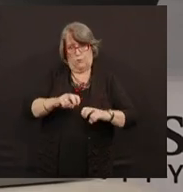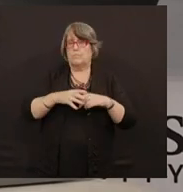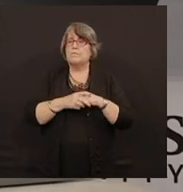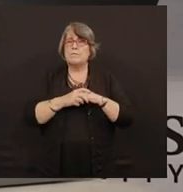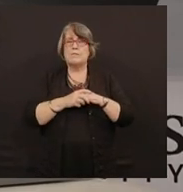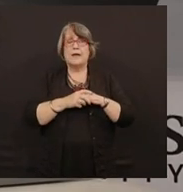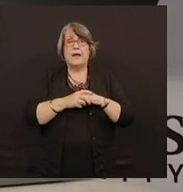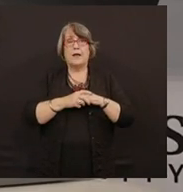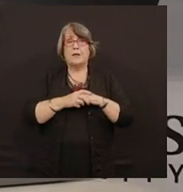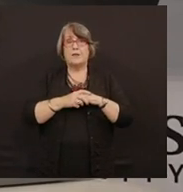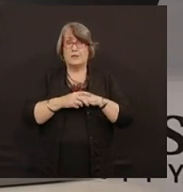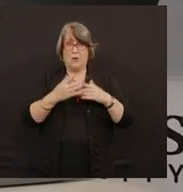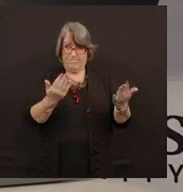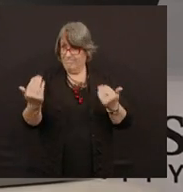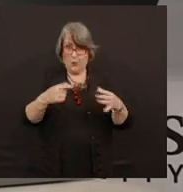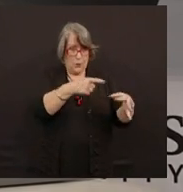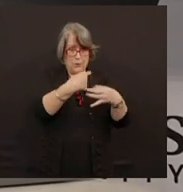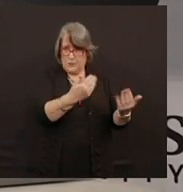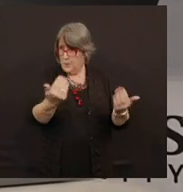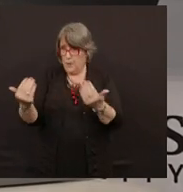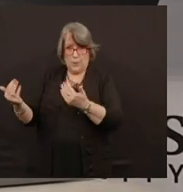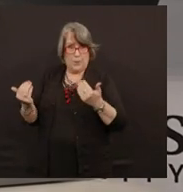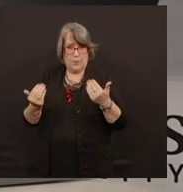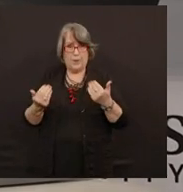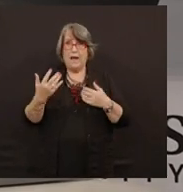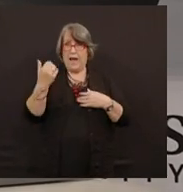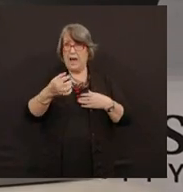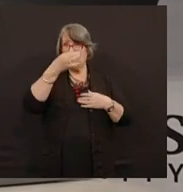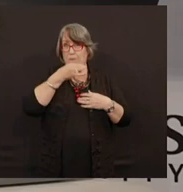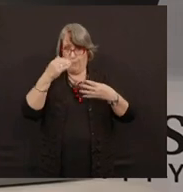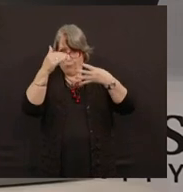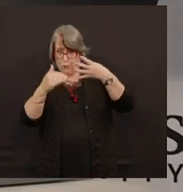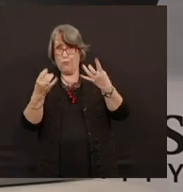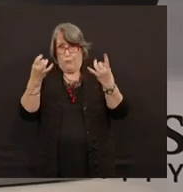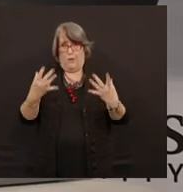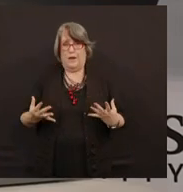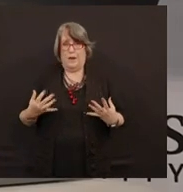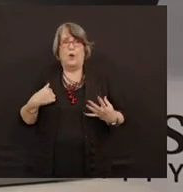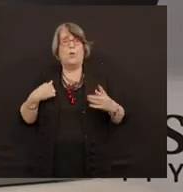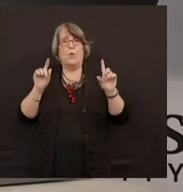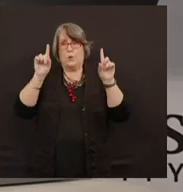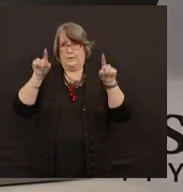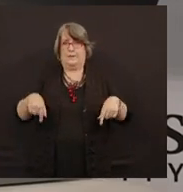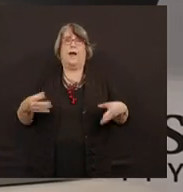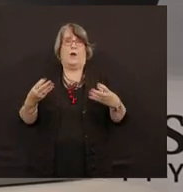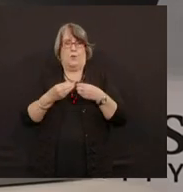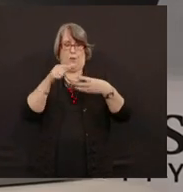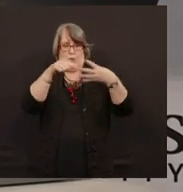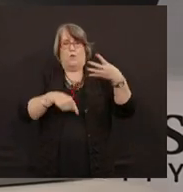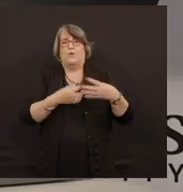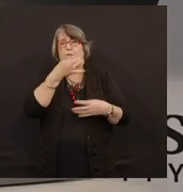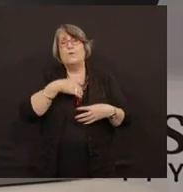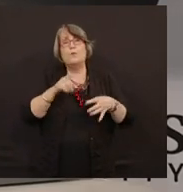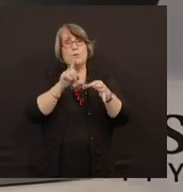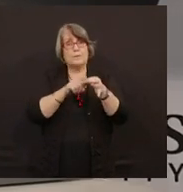So start those questions coming. We've already got several and we're going to be starting with those. But